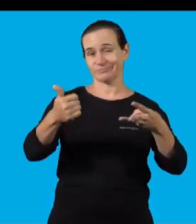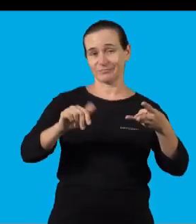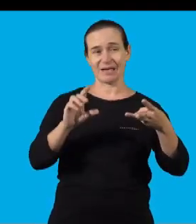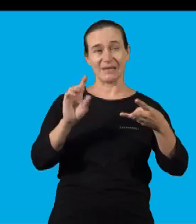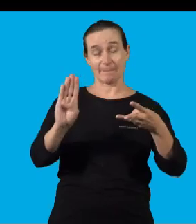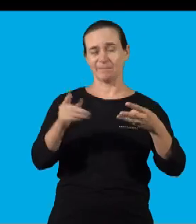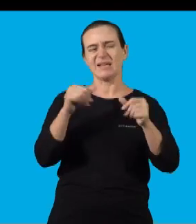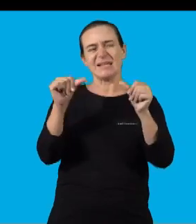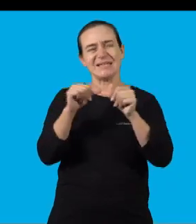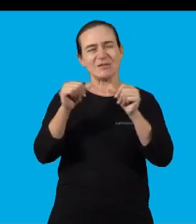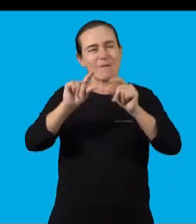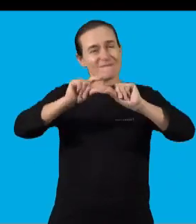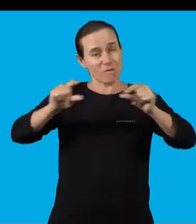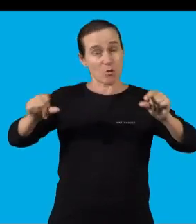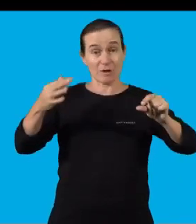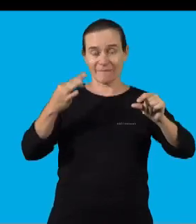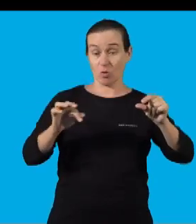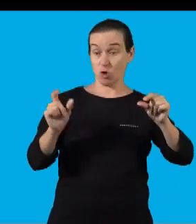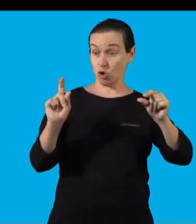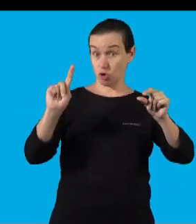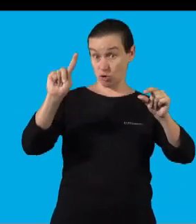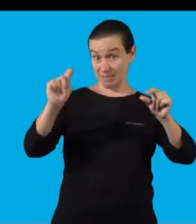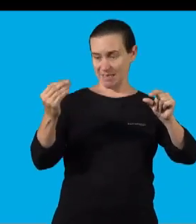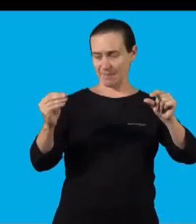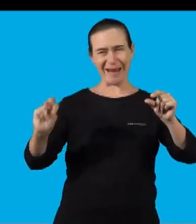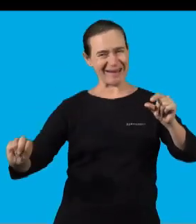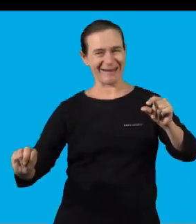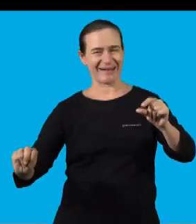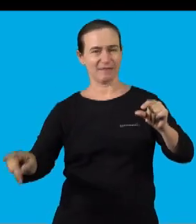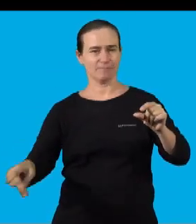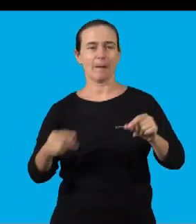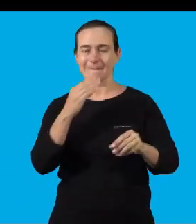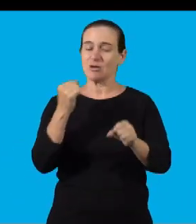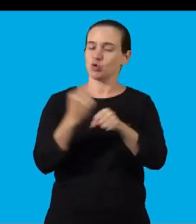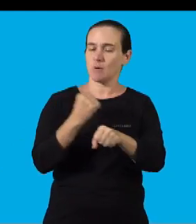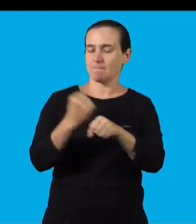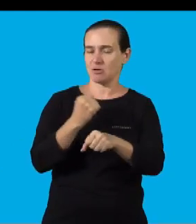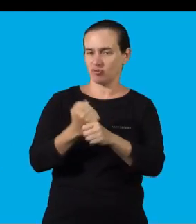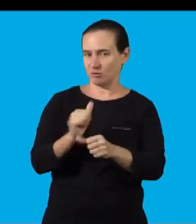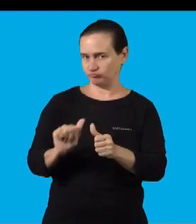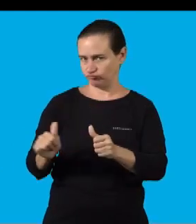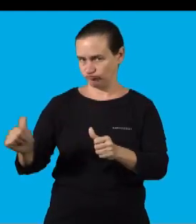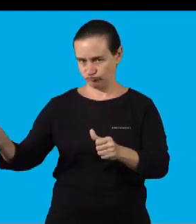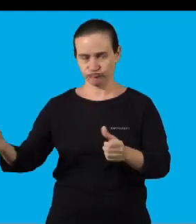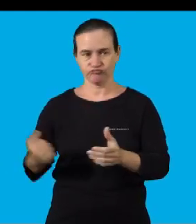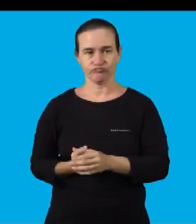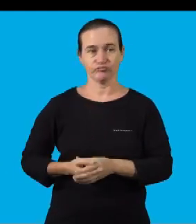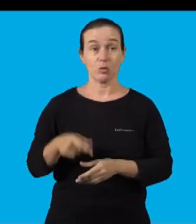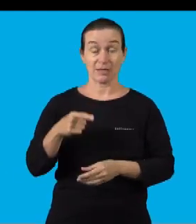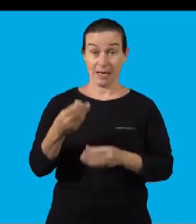formula for the nth term? So we are talking about a geometric sequence. Well, we've already seen that